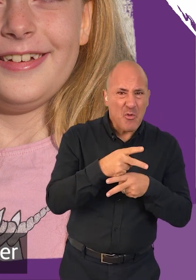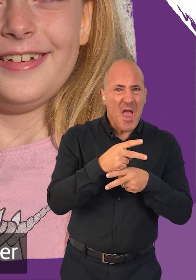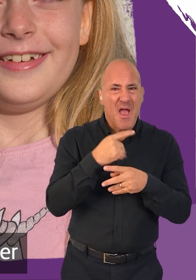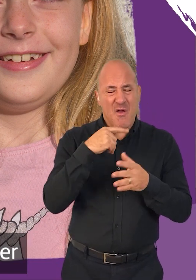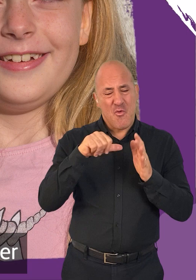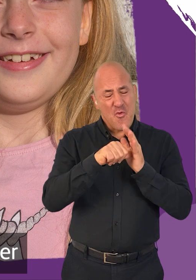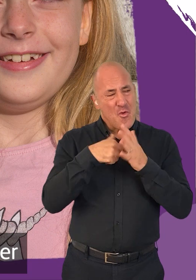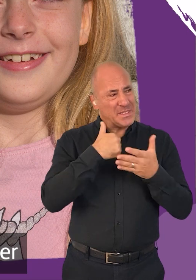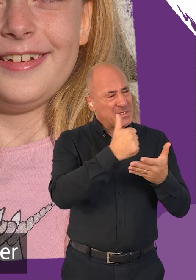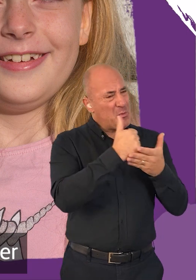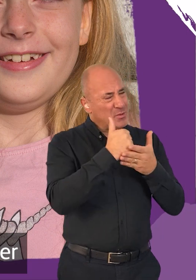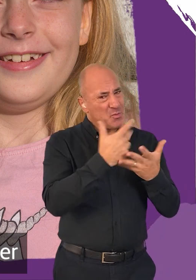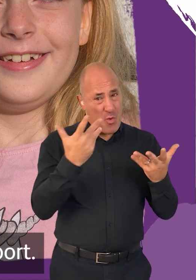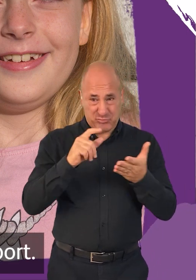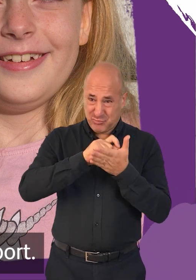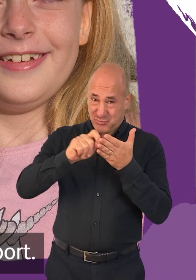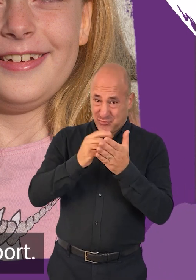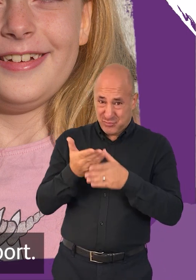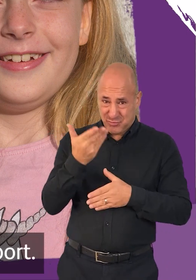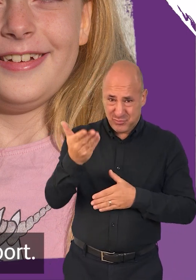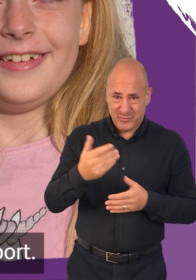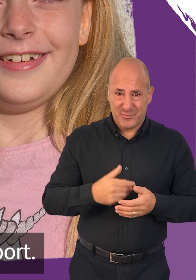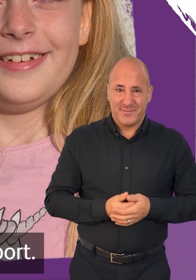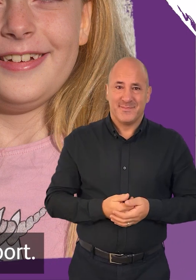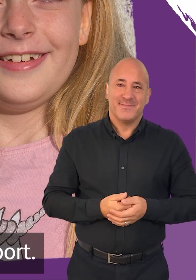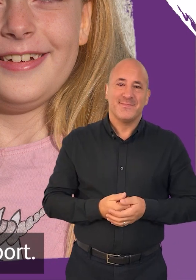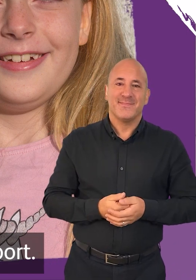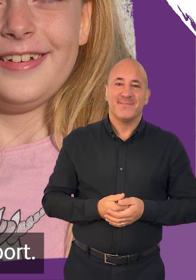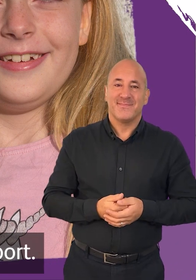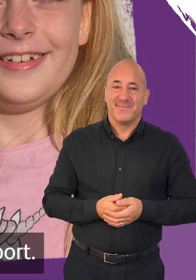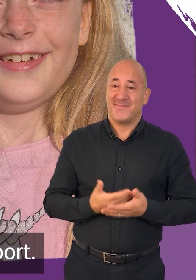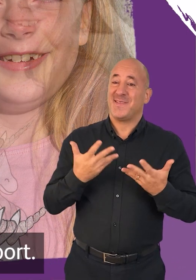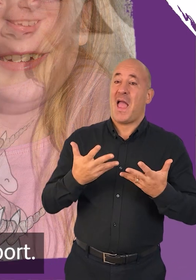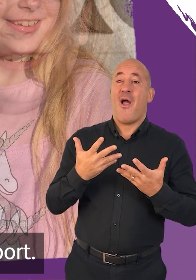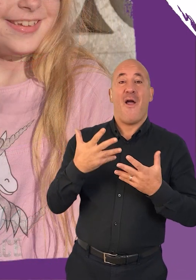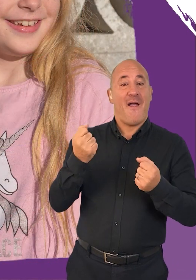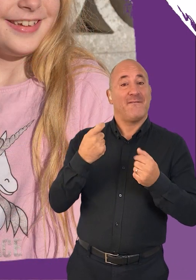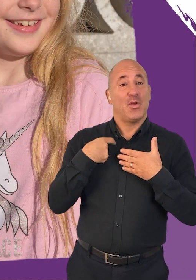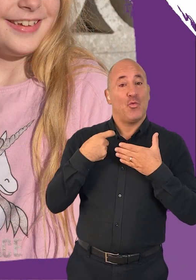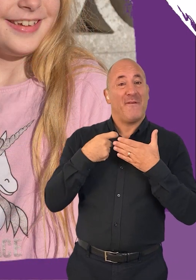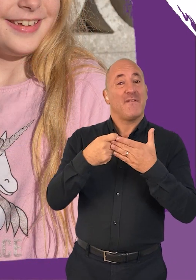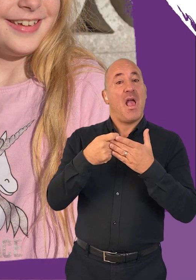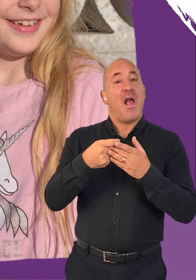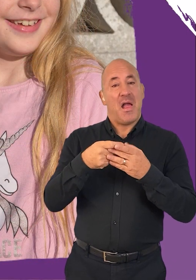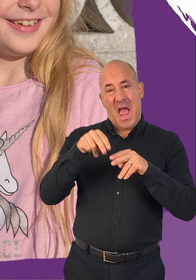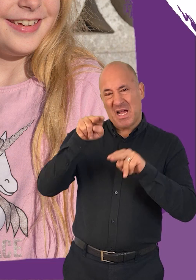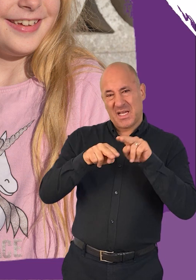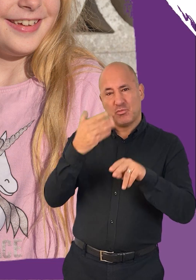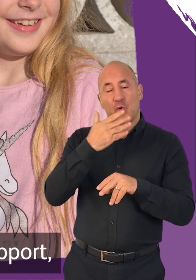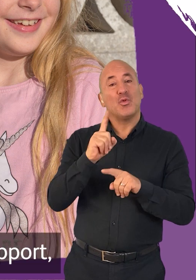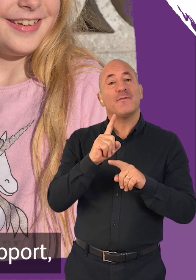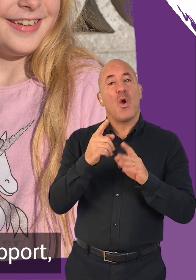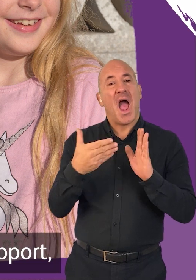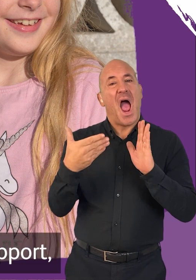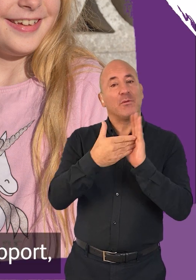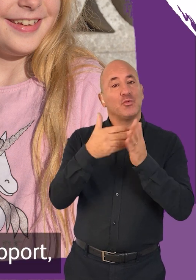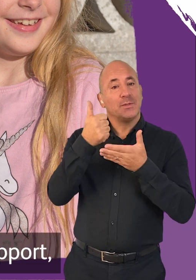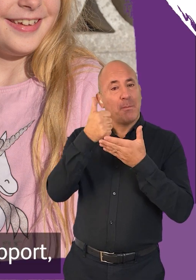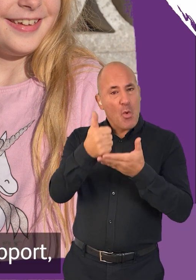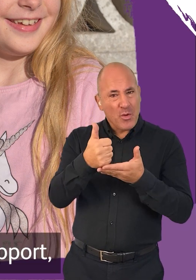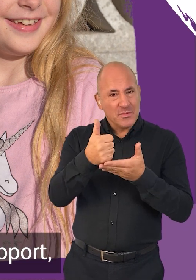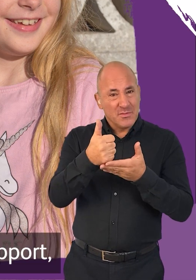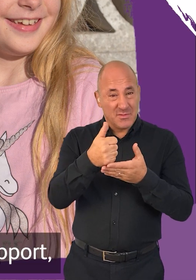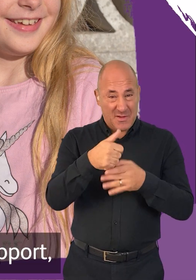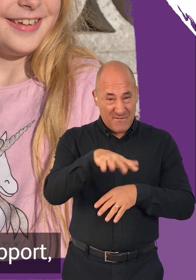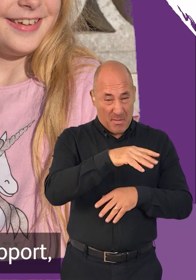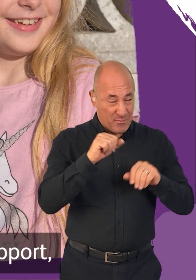is like to be a young carer and how she finds it so hard to get support. Ivy has now received a referral to be assessed in